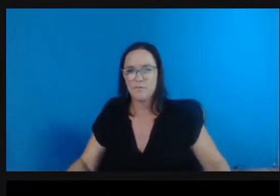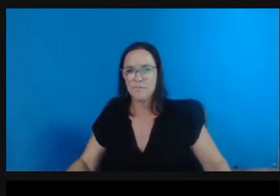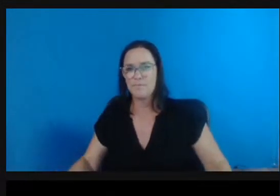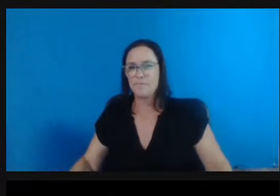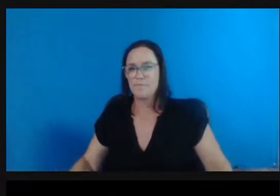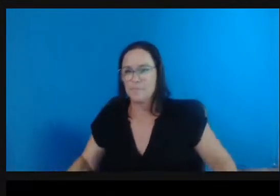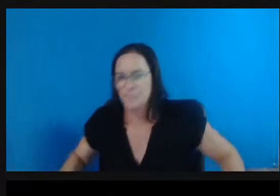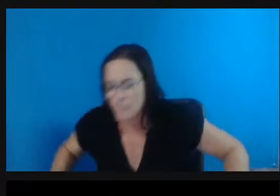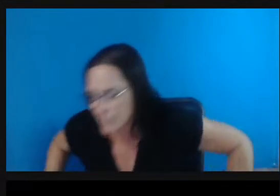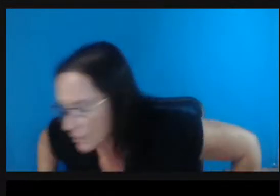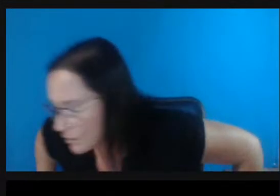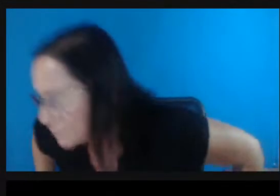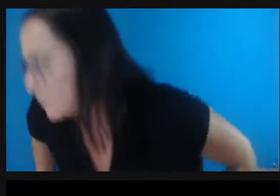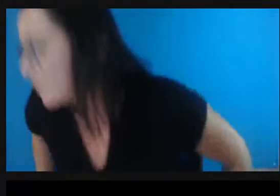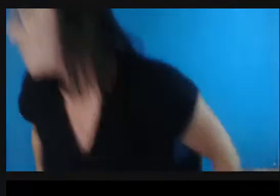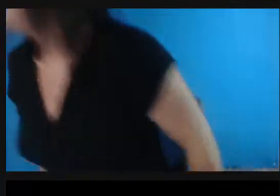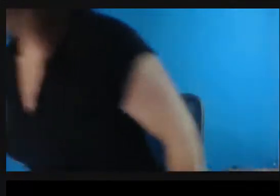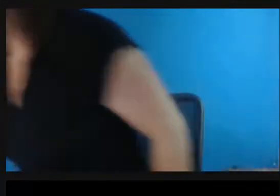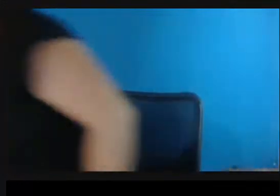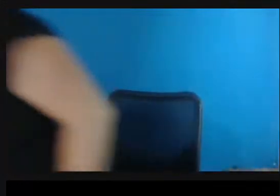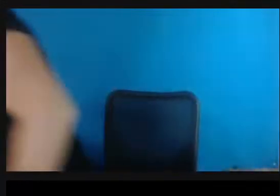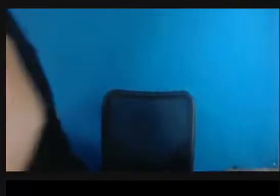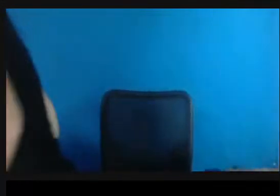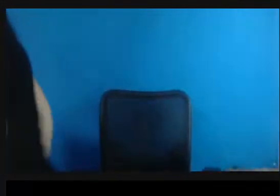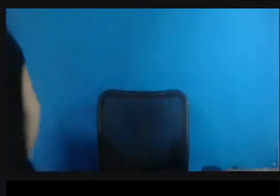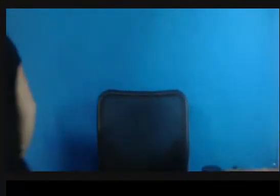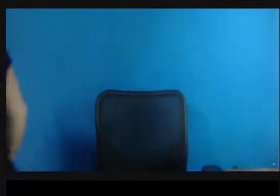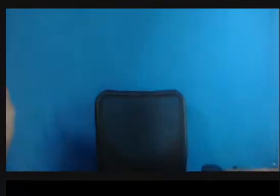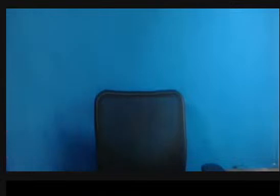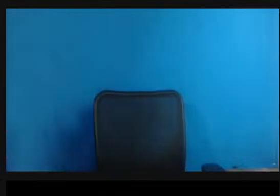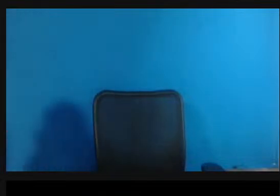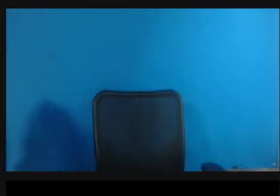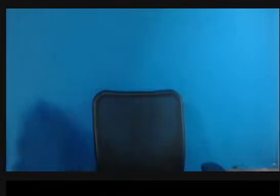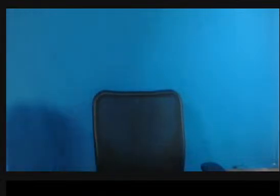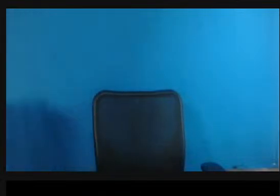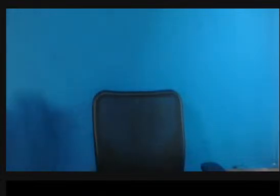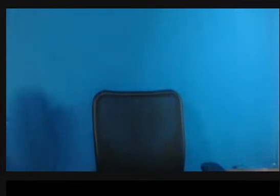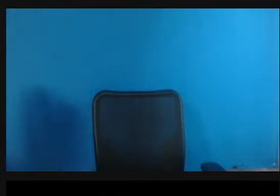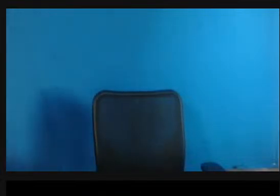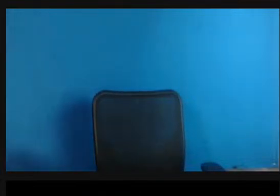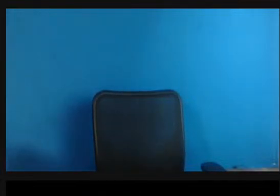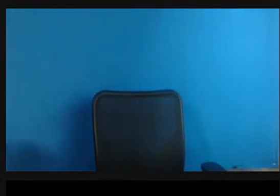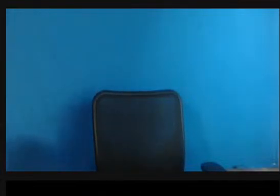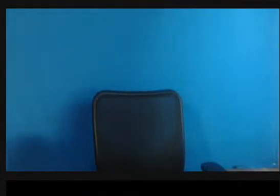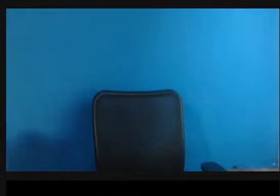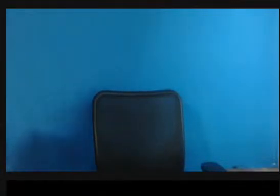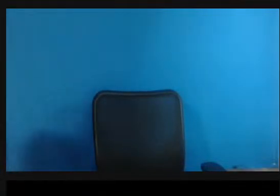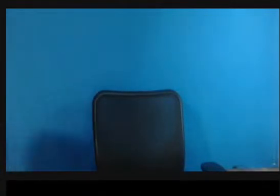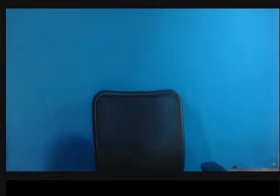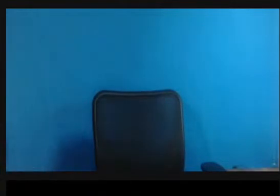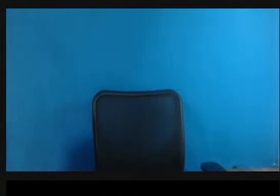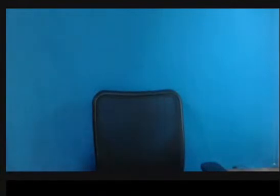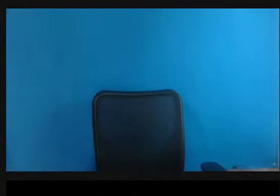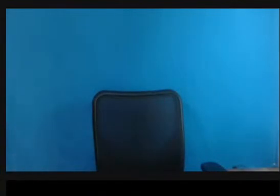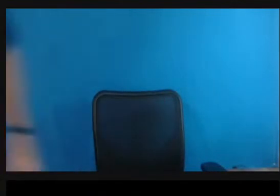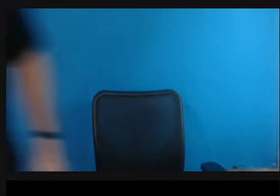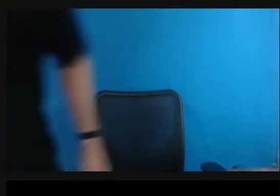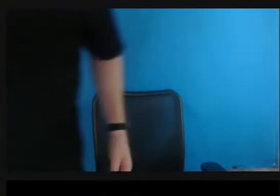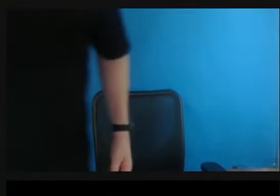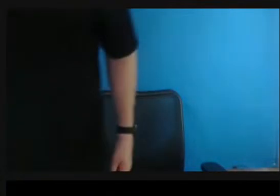So, all right, there's the end of that V1 sequence, V2 sequence.